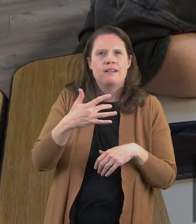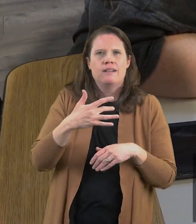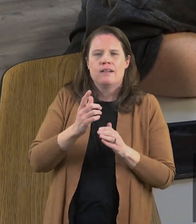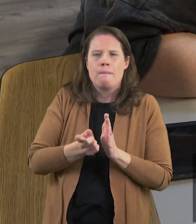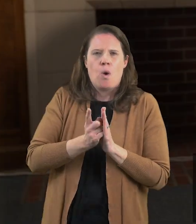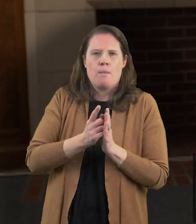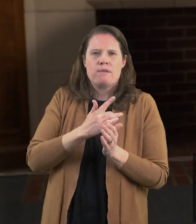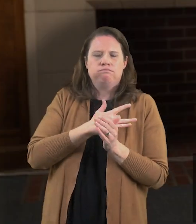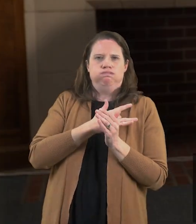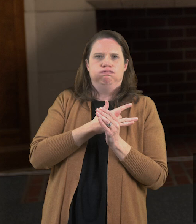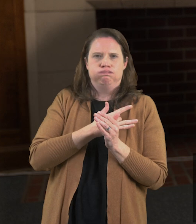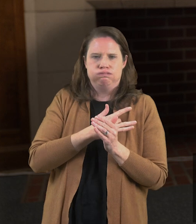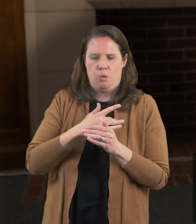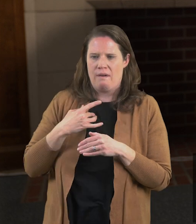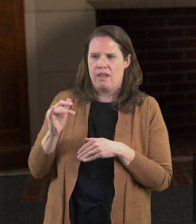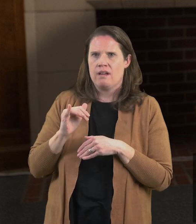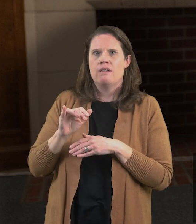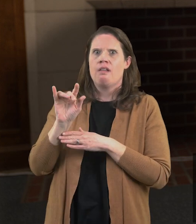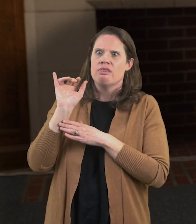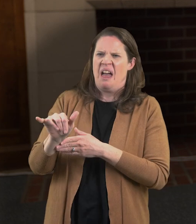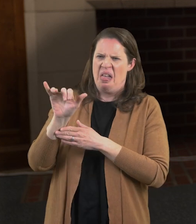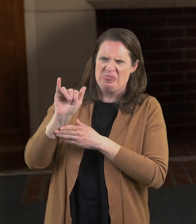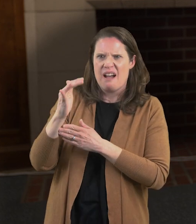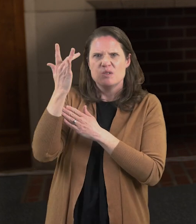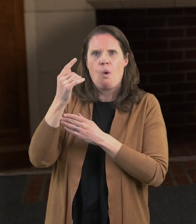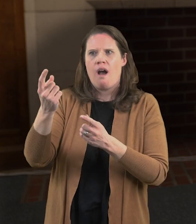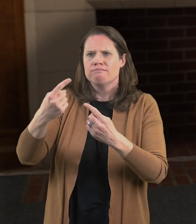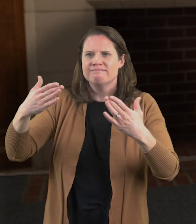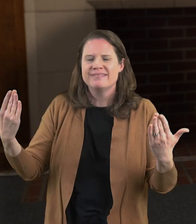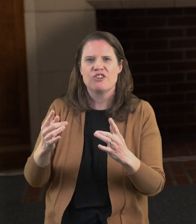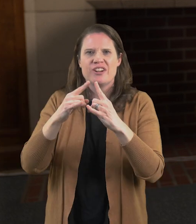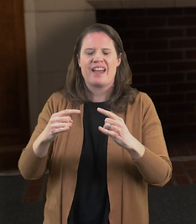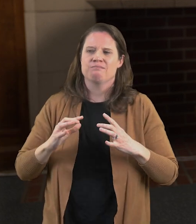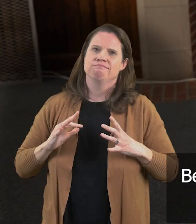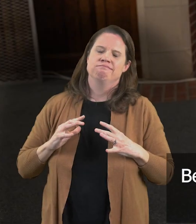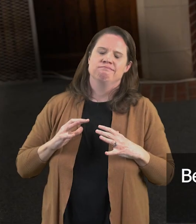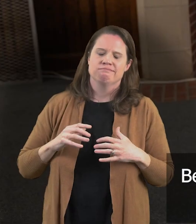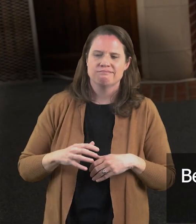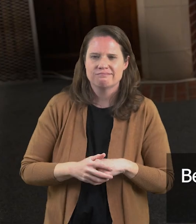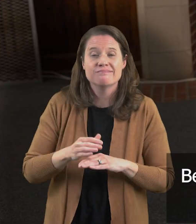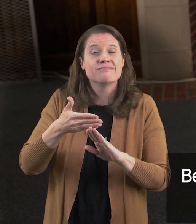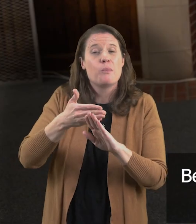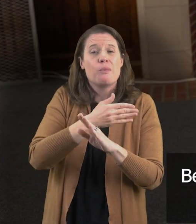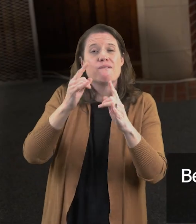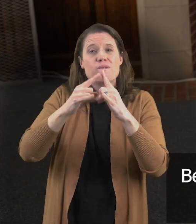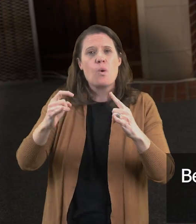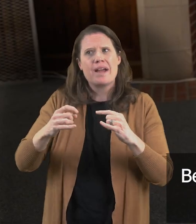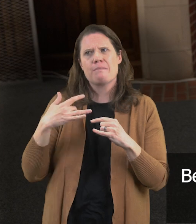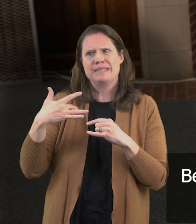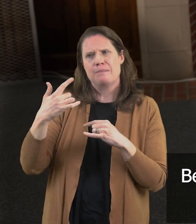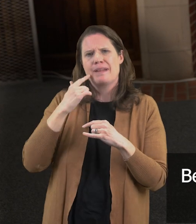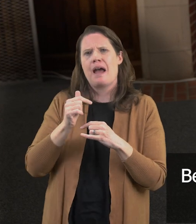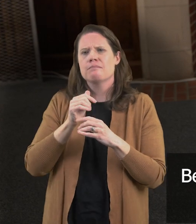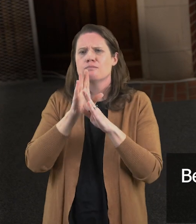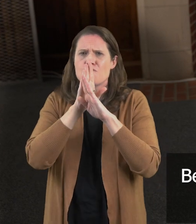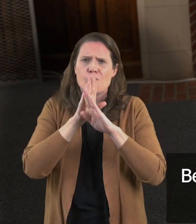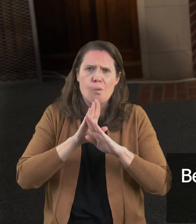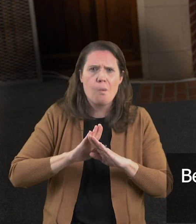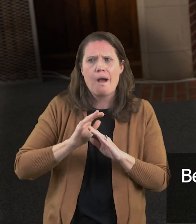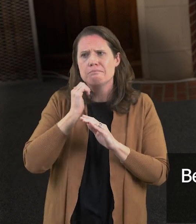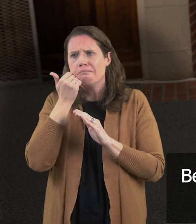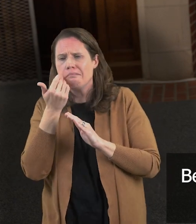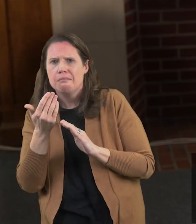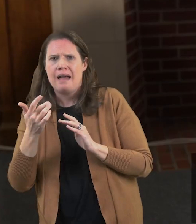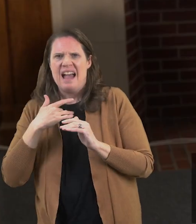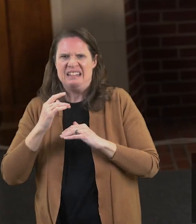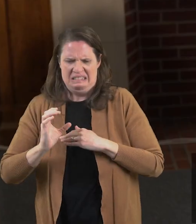moment where I felt like this is why you came to camp. Michaela. Before camp, I was always pretty quiet when I